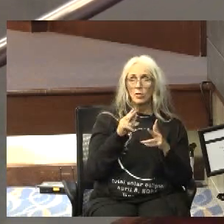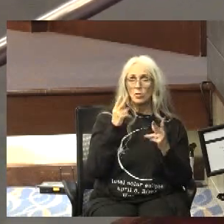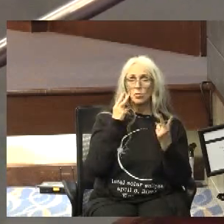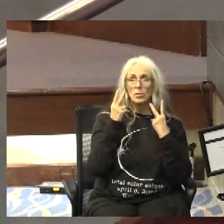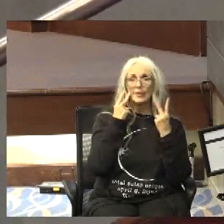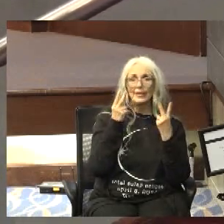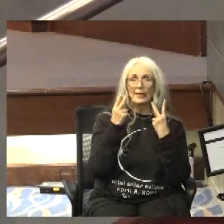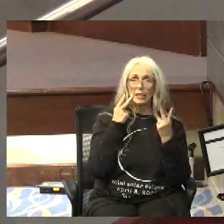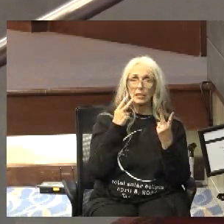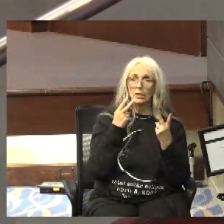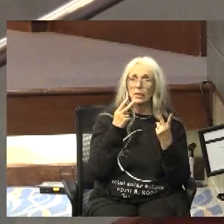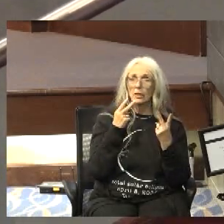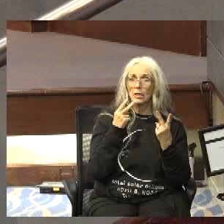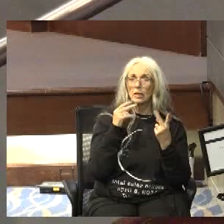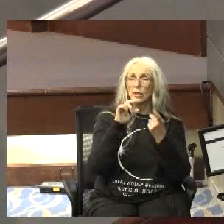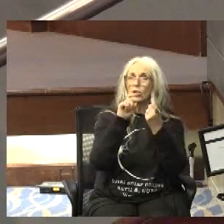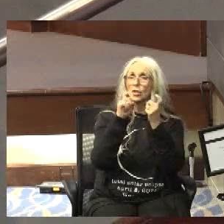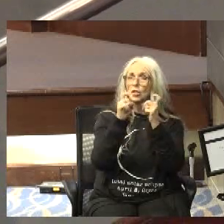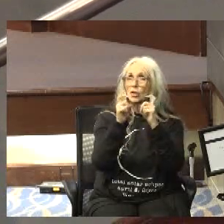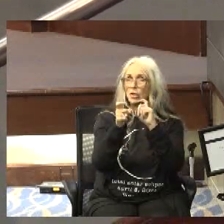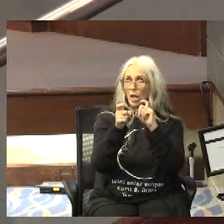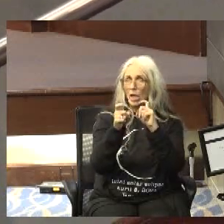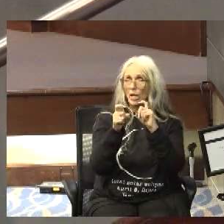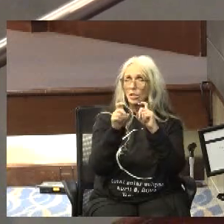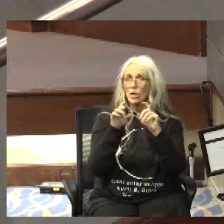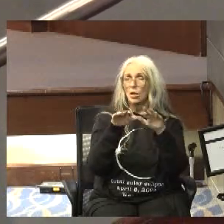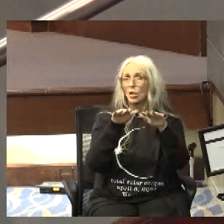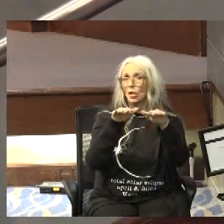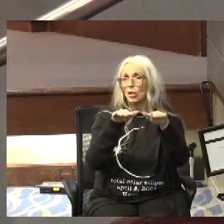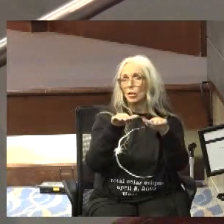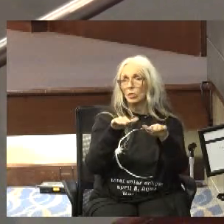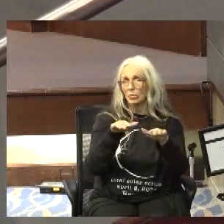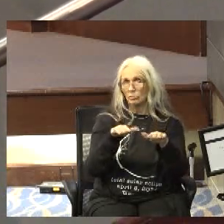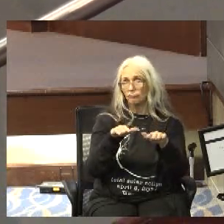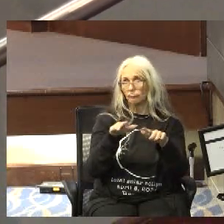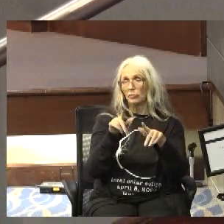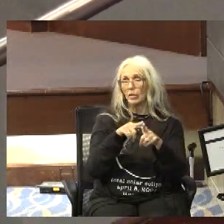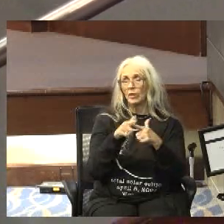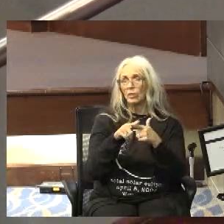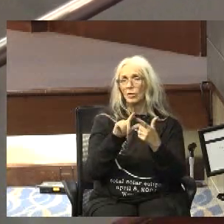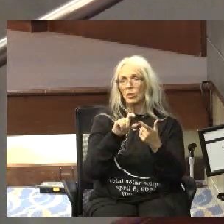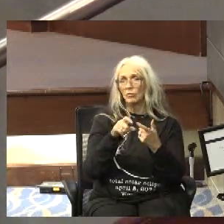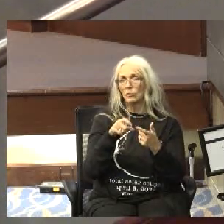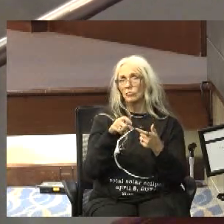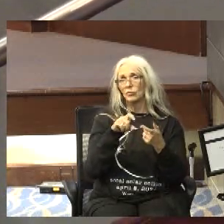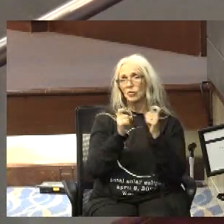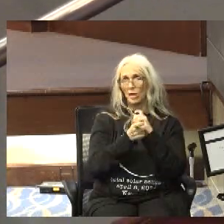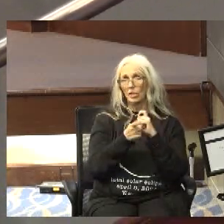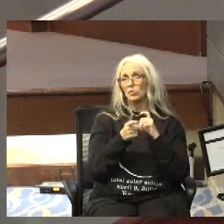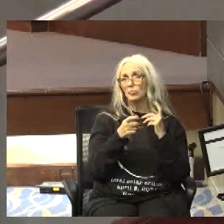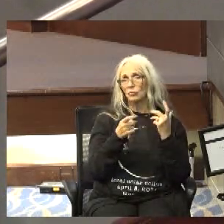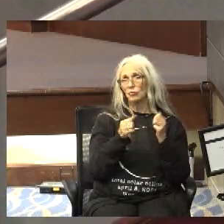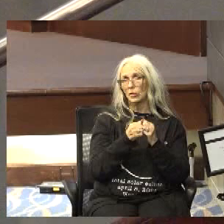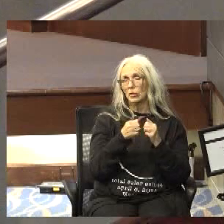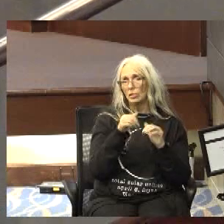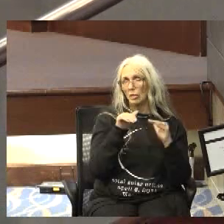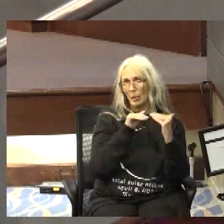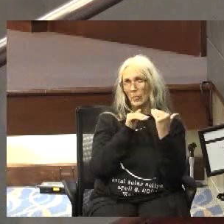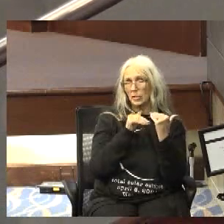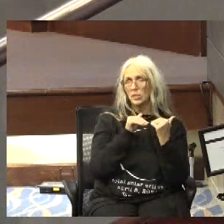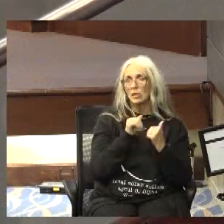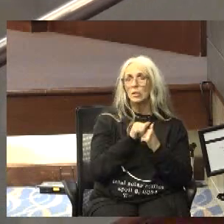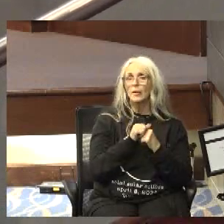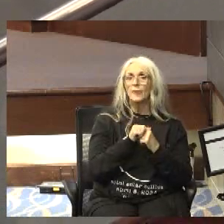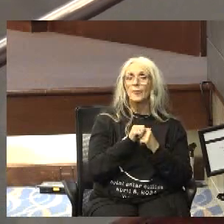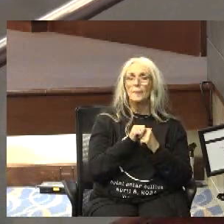seeing that visible change in the lake and the need to move to more stringent restrictions. And again, you know,